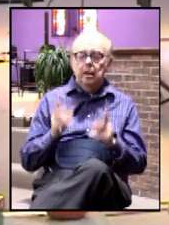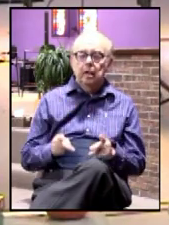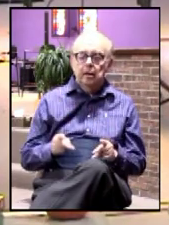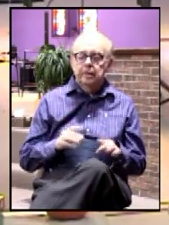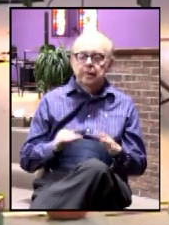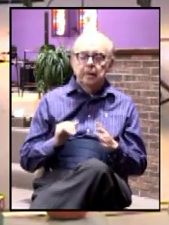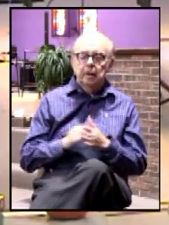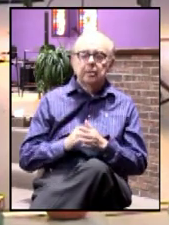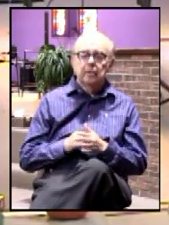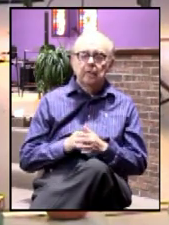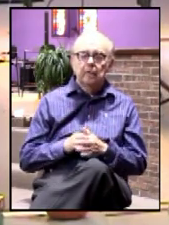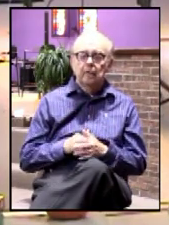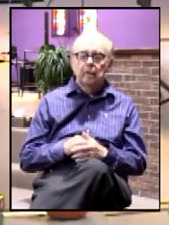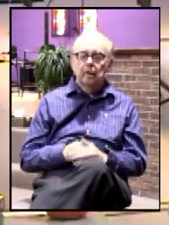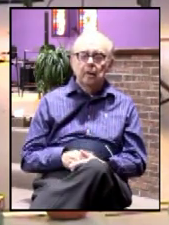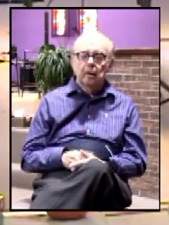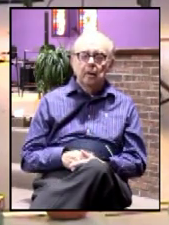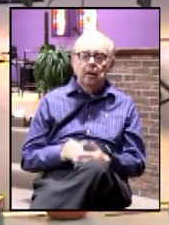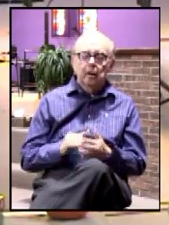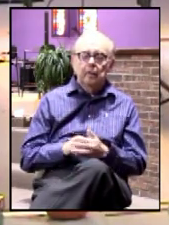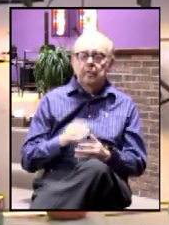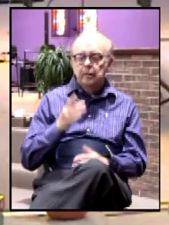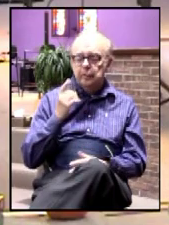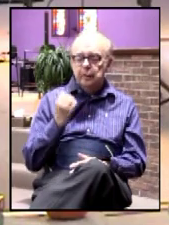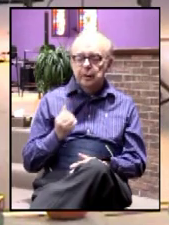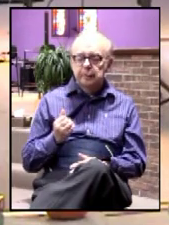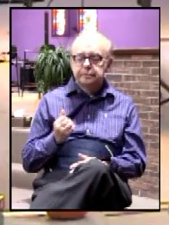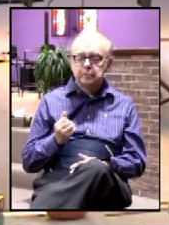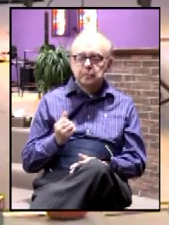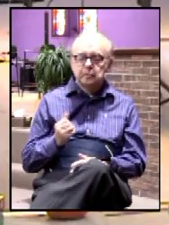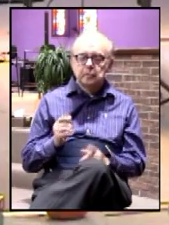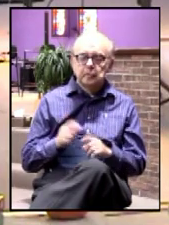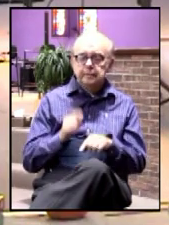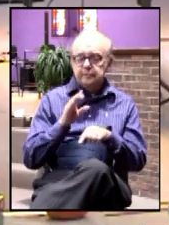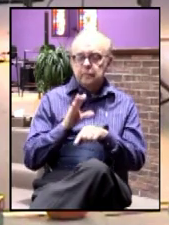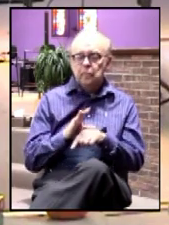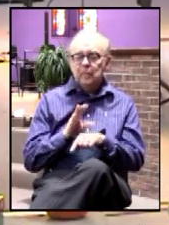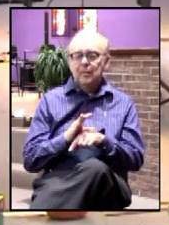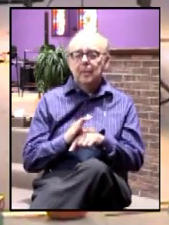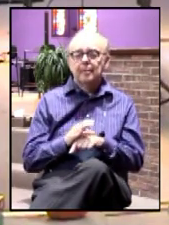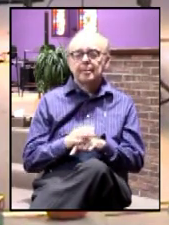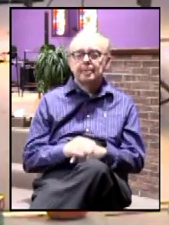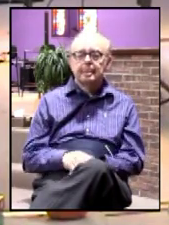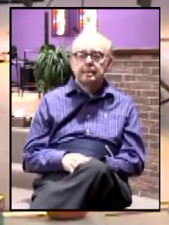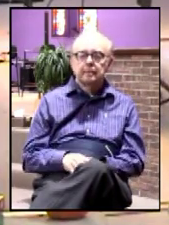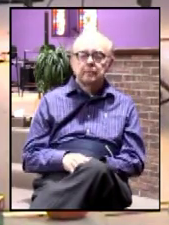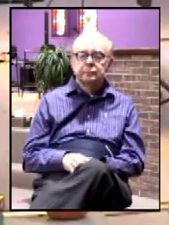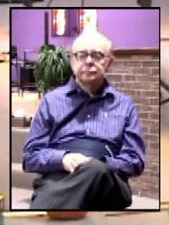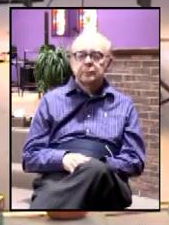Somebody did this. And that is why, as a church,